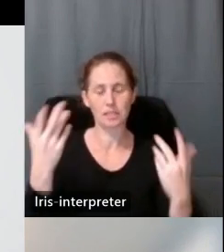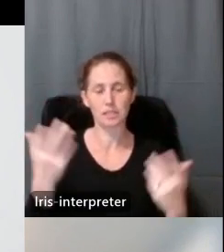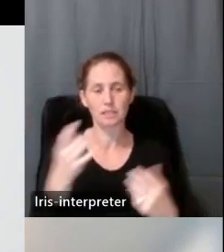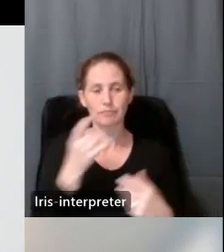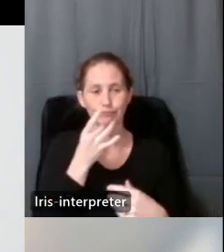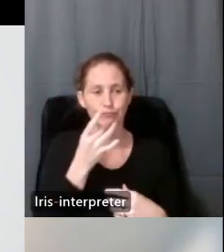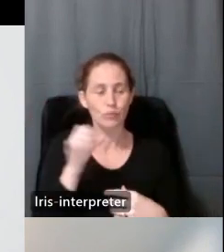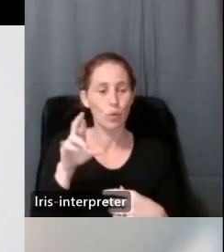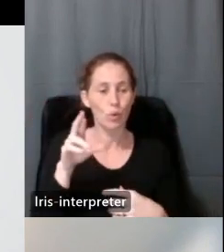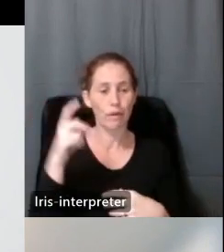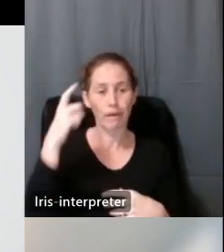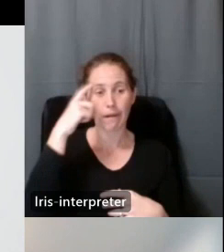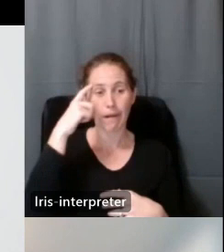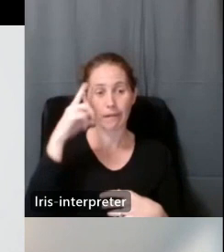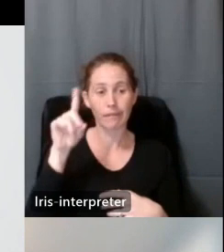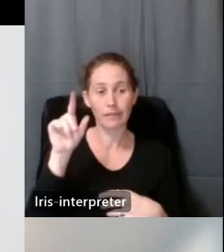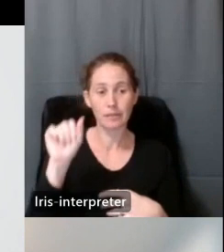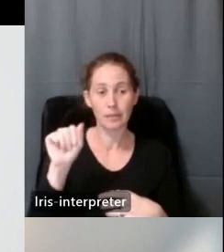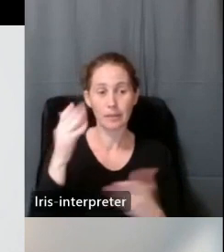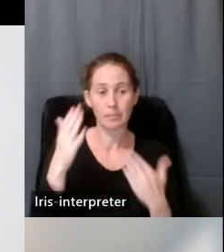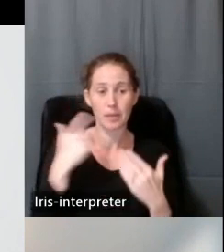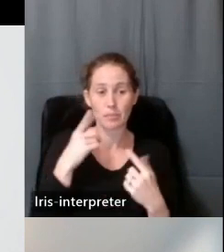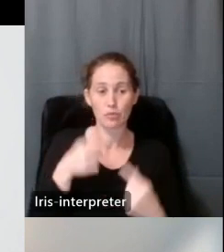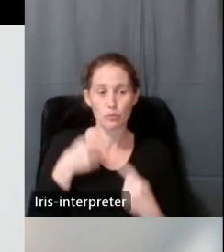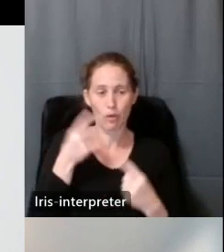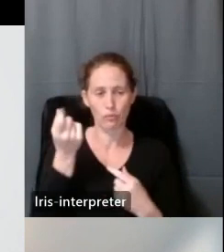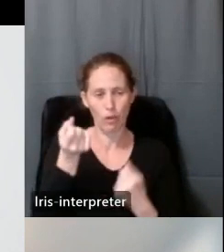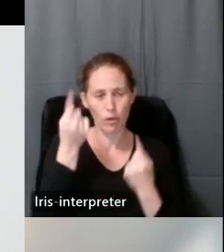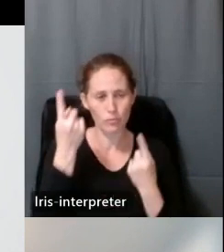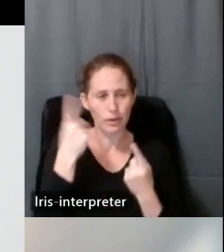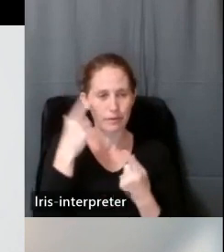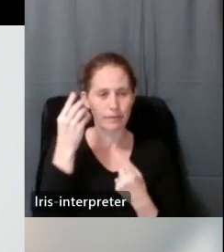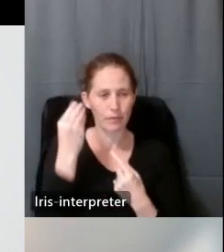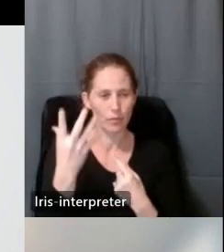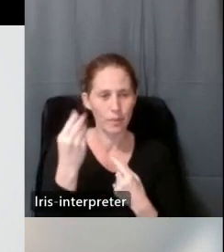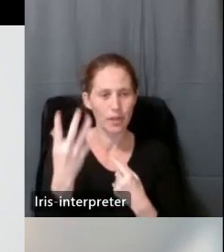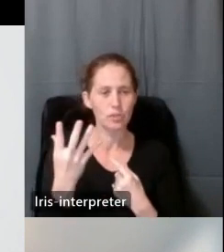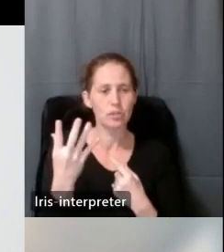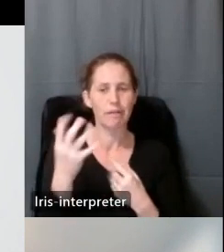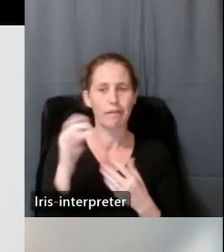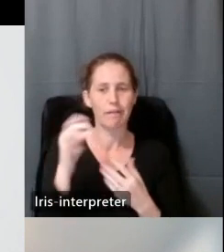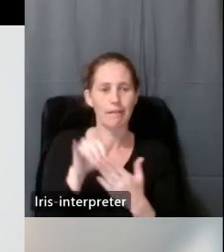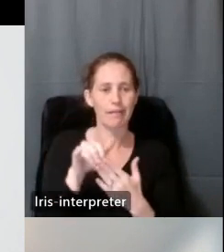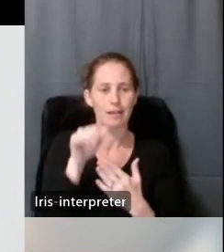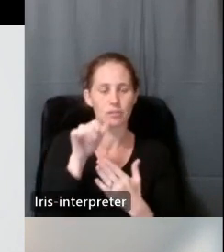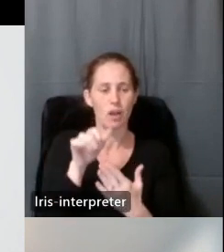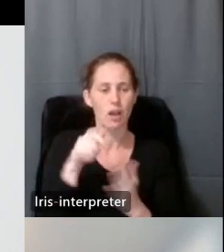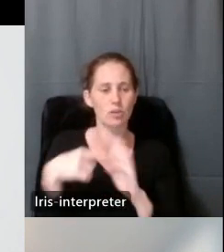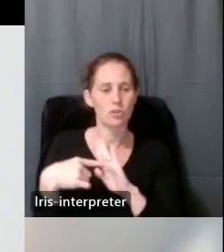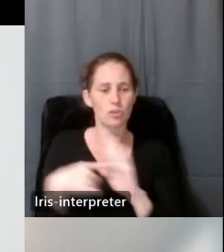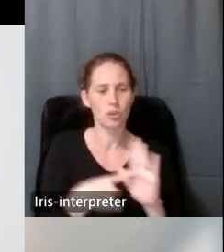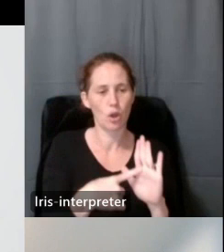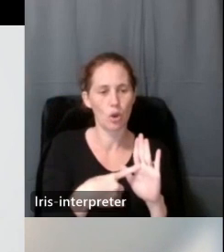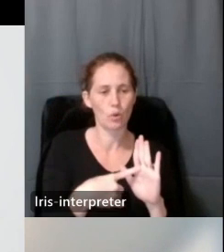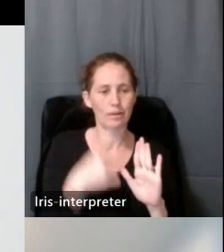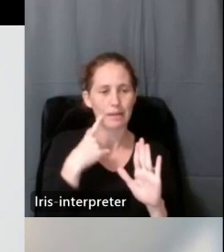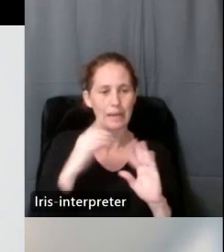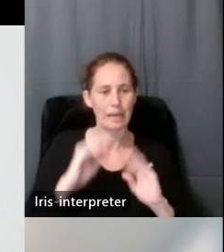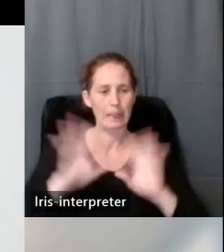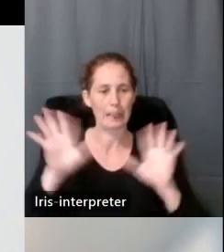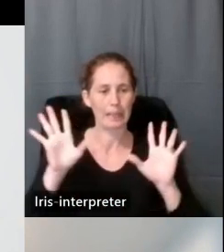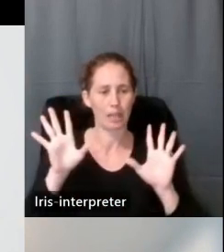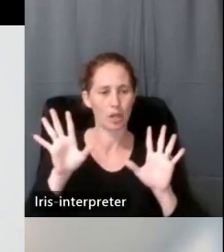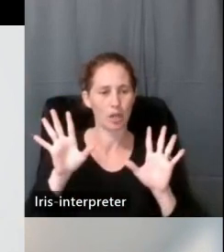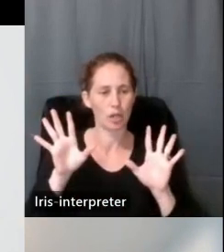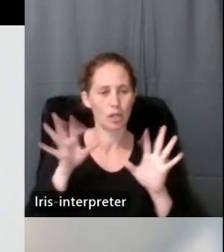And people with cognitive disabilities may have difficulty comprehending information that is not presented in plain